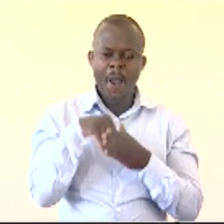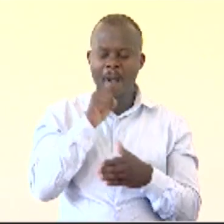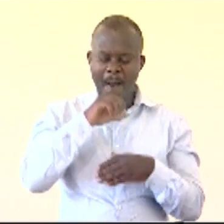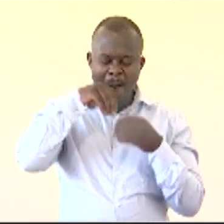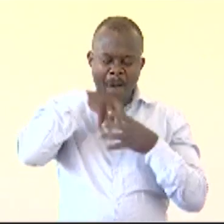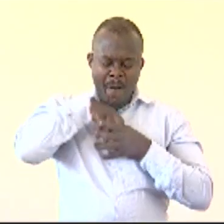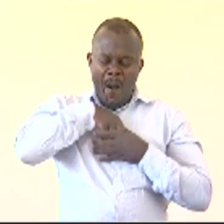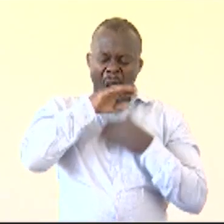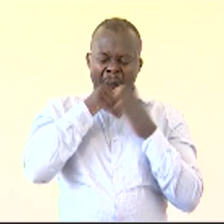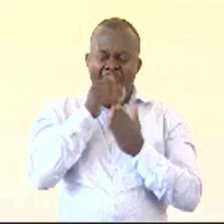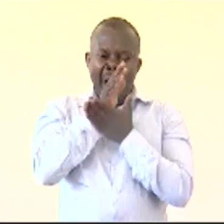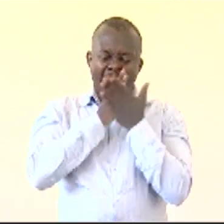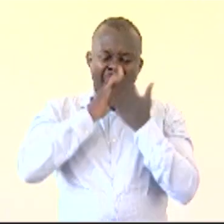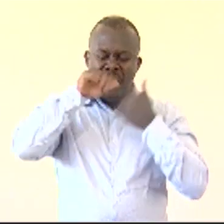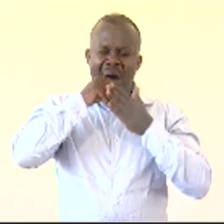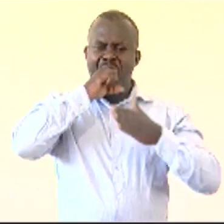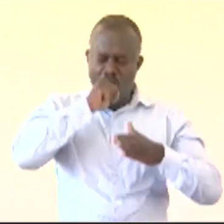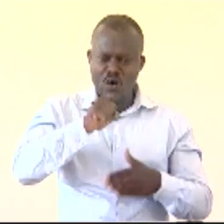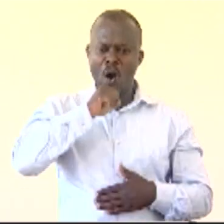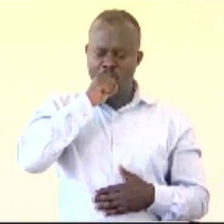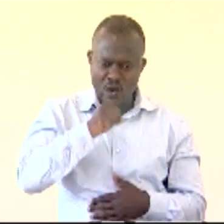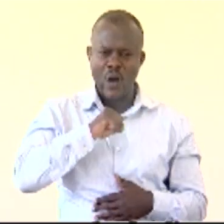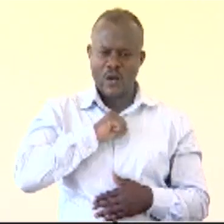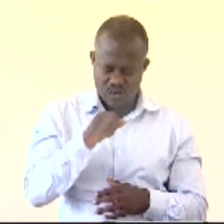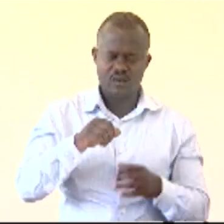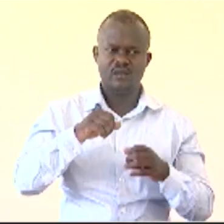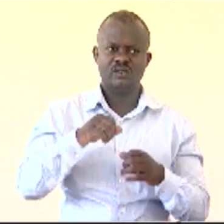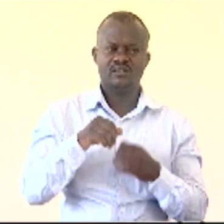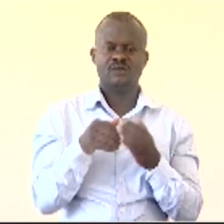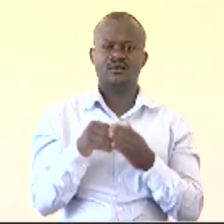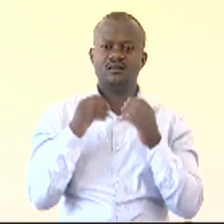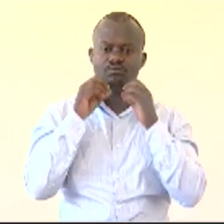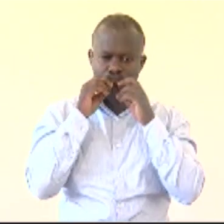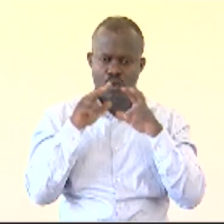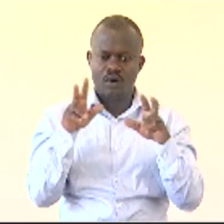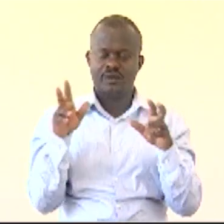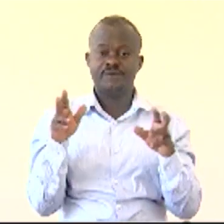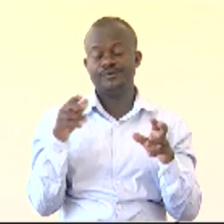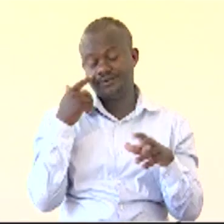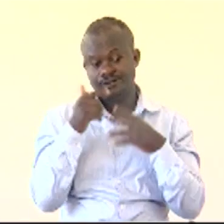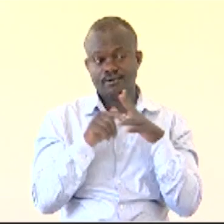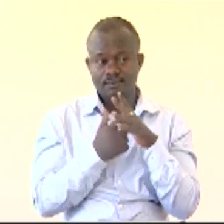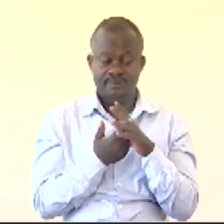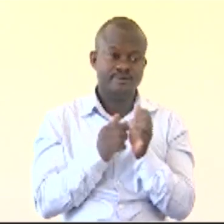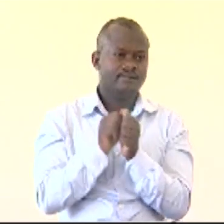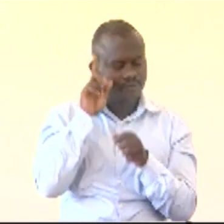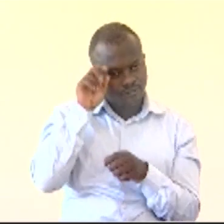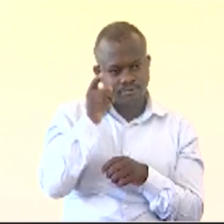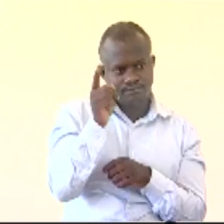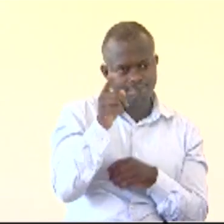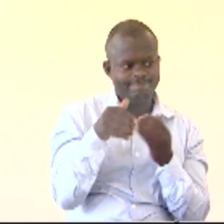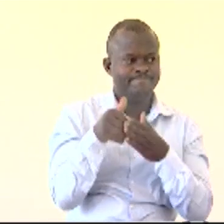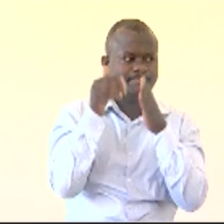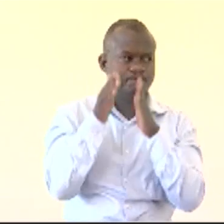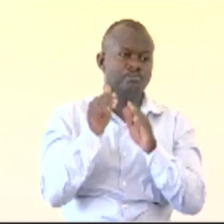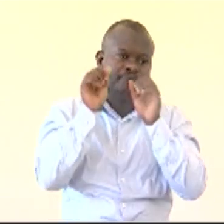containing blood. Once you cough and release a sputum with blood, you start to be suspecting yourself you